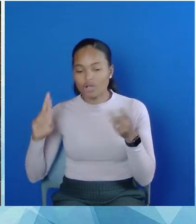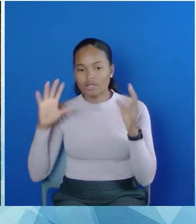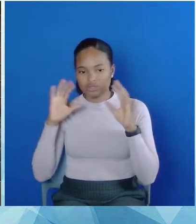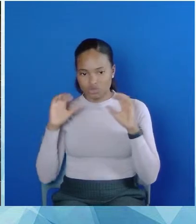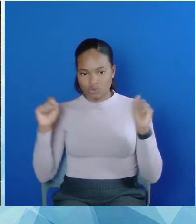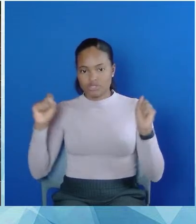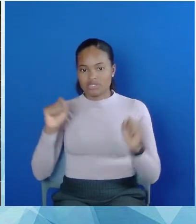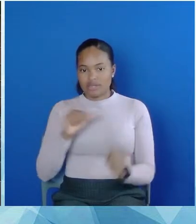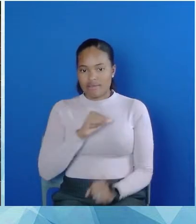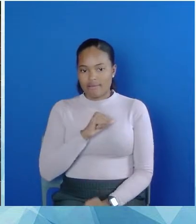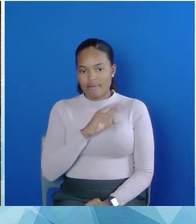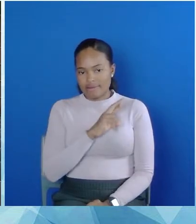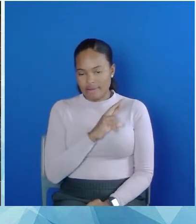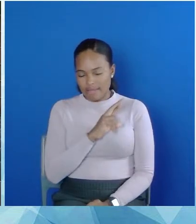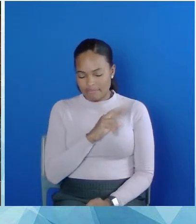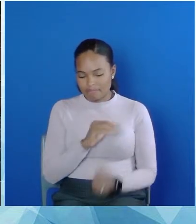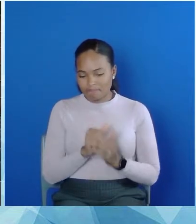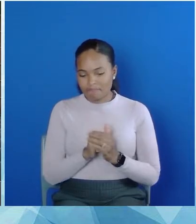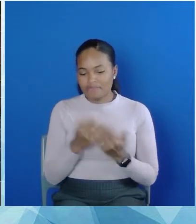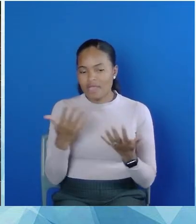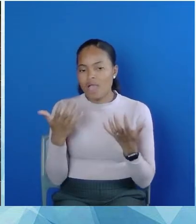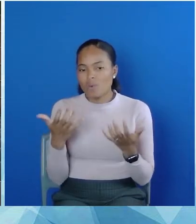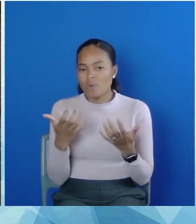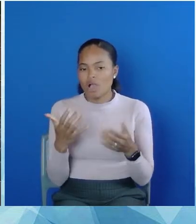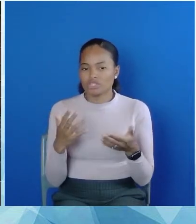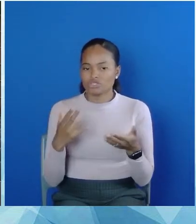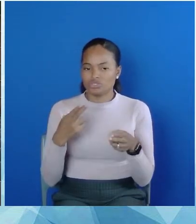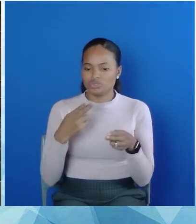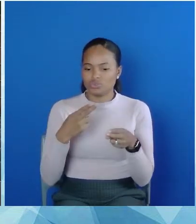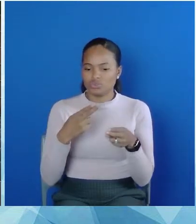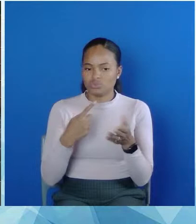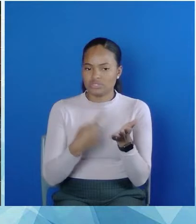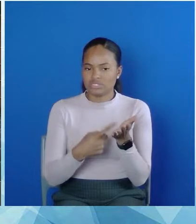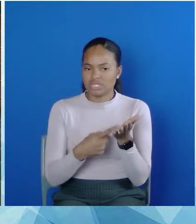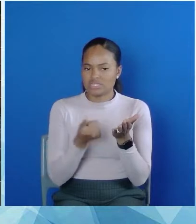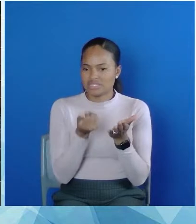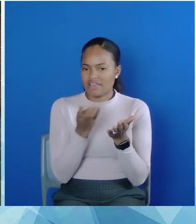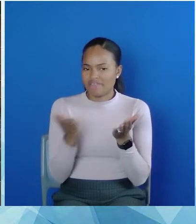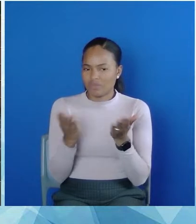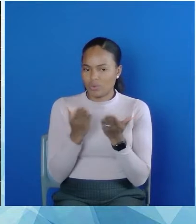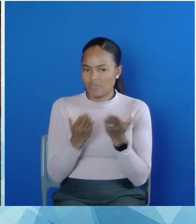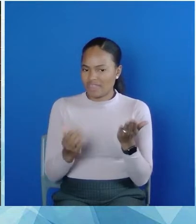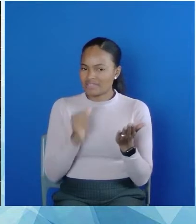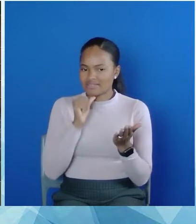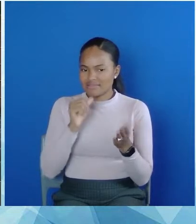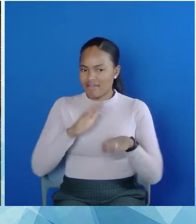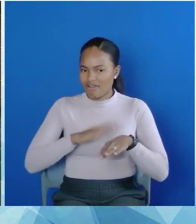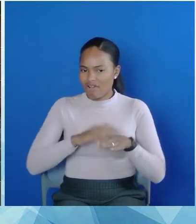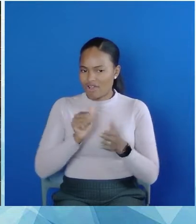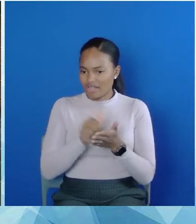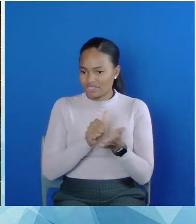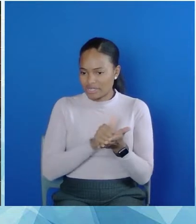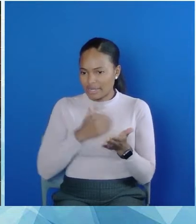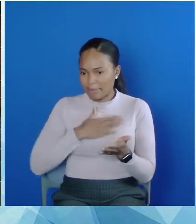I'd like to touch on a few things that are non-agendized, and I would like for the board to consider.